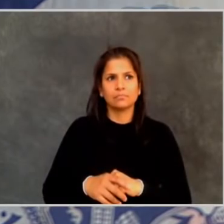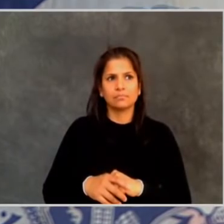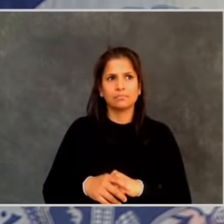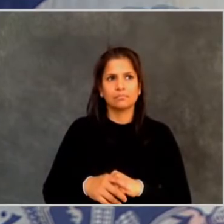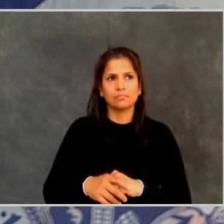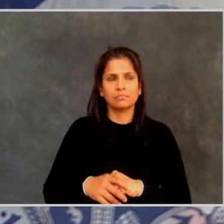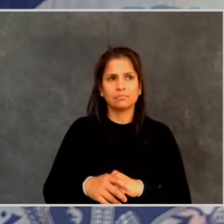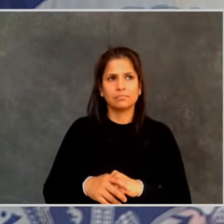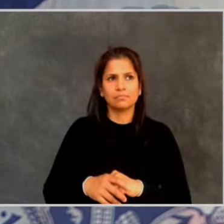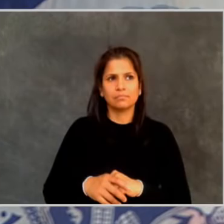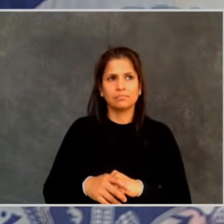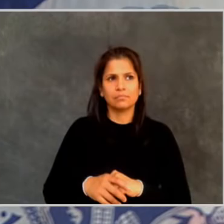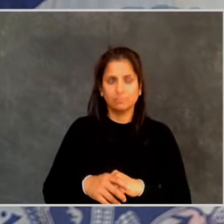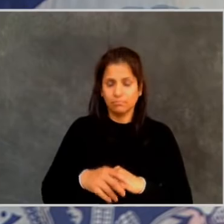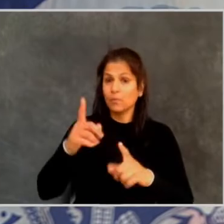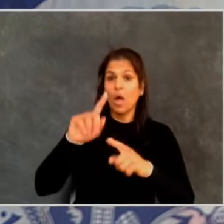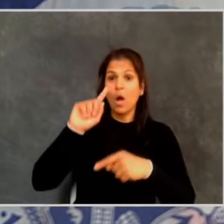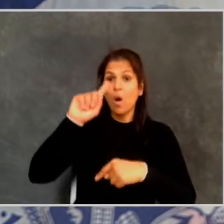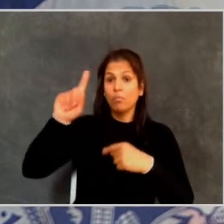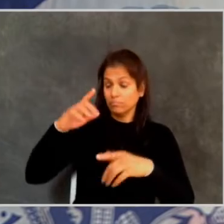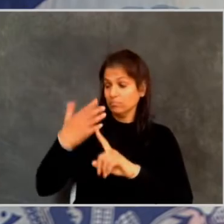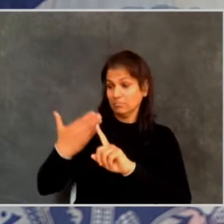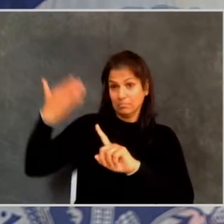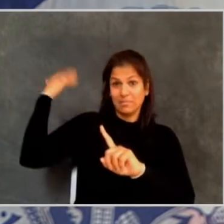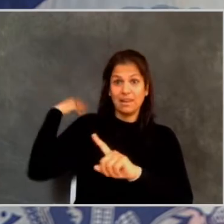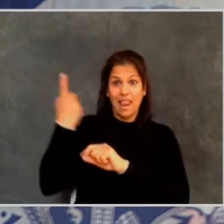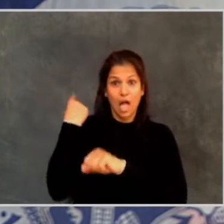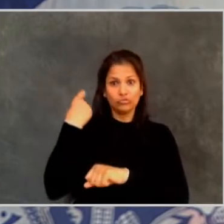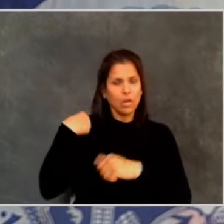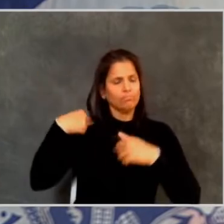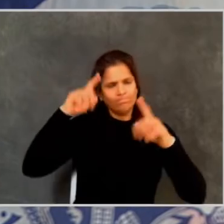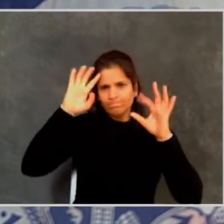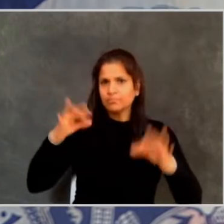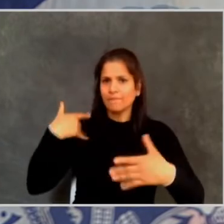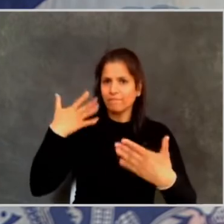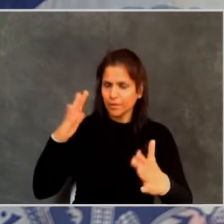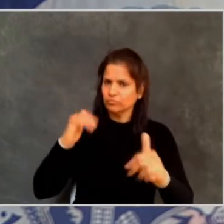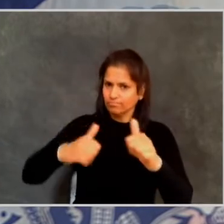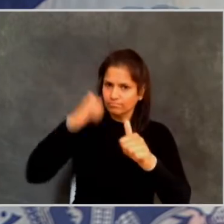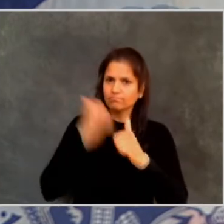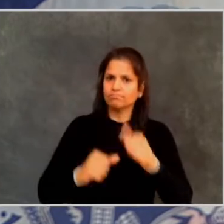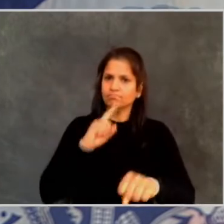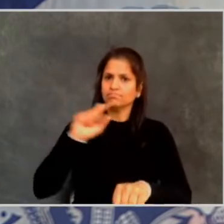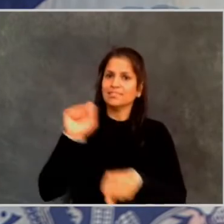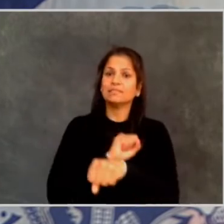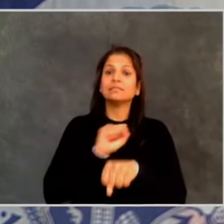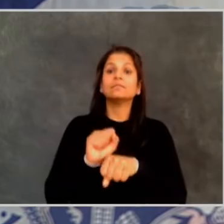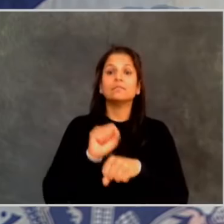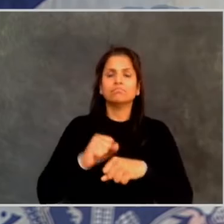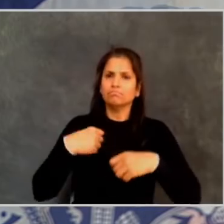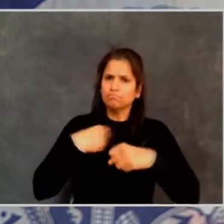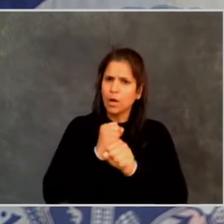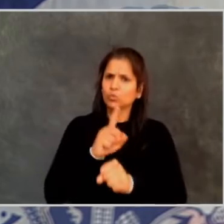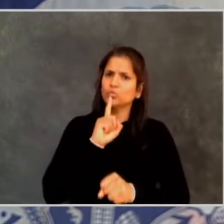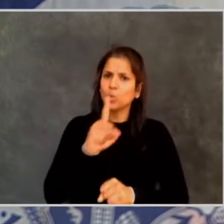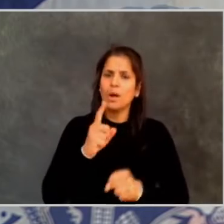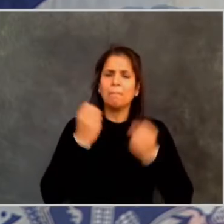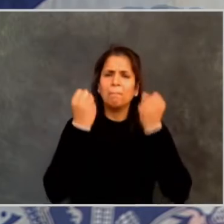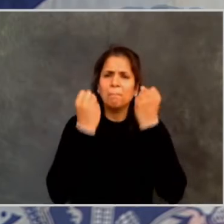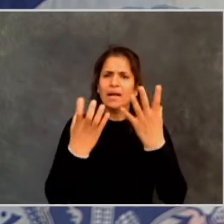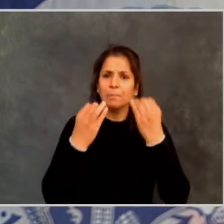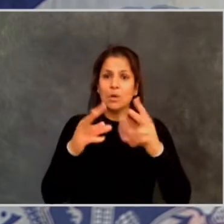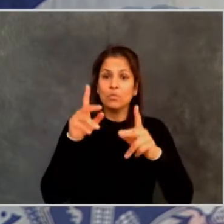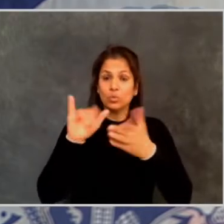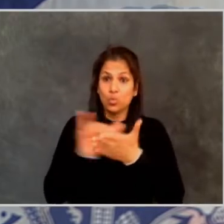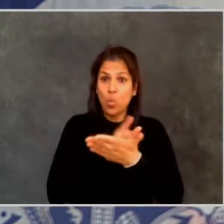actually afford and use, or given direct health care through NYC Care. That, to me, is a kind of